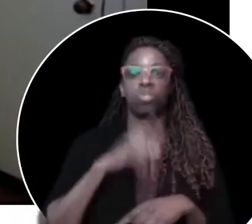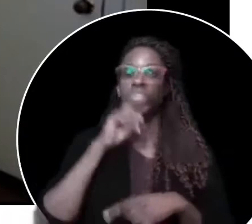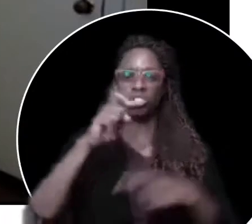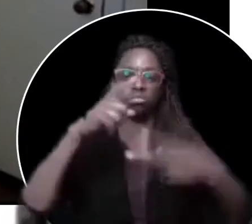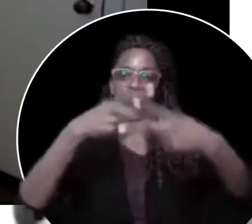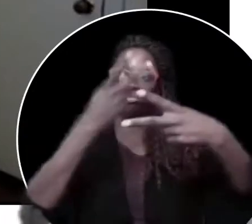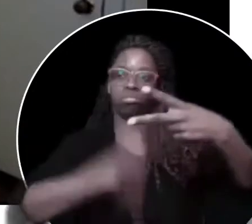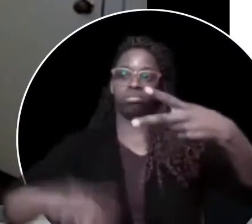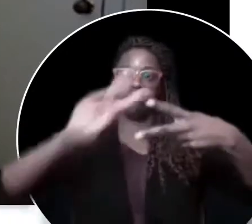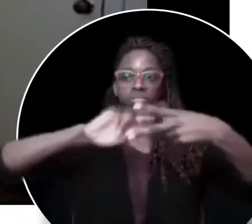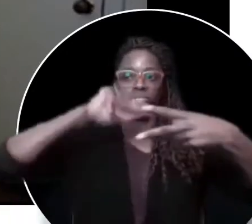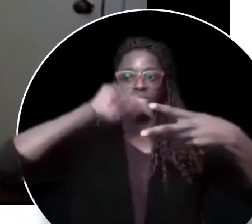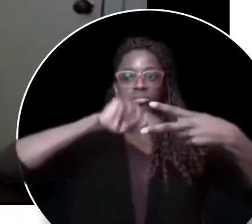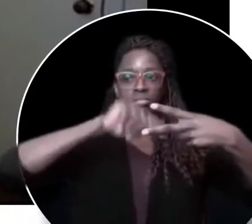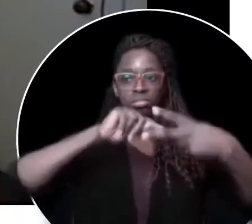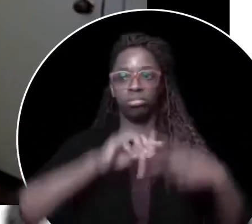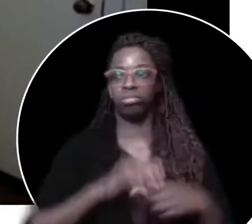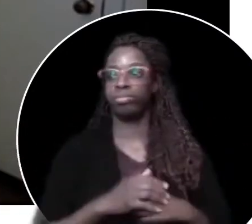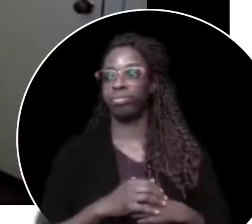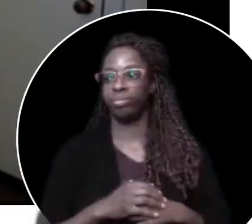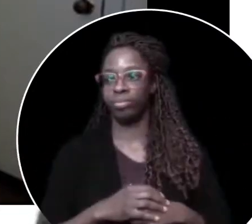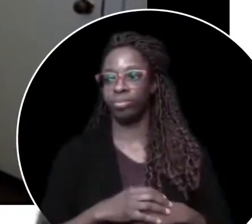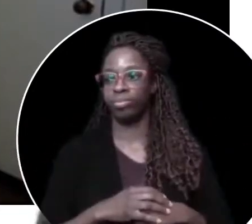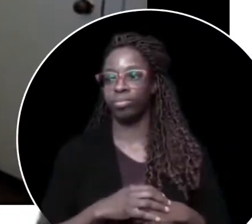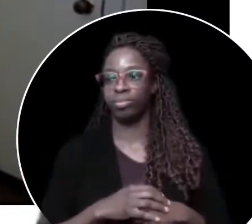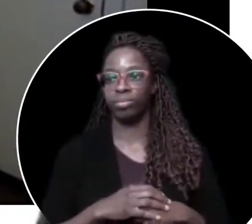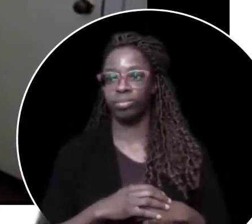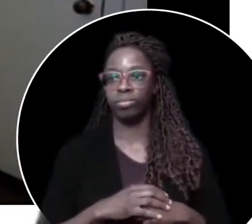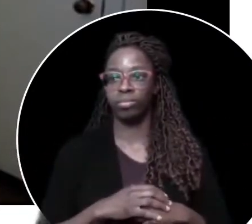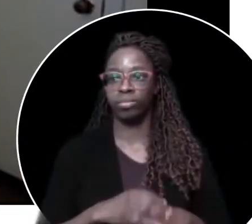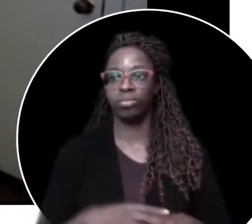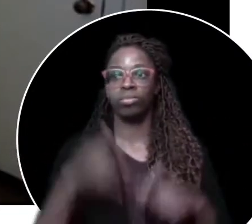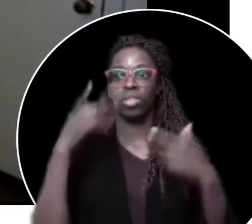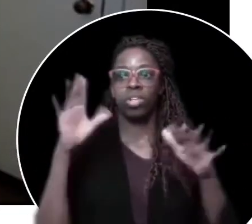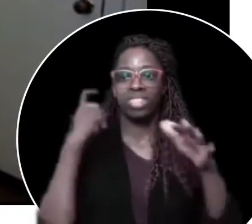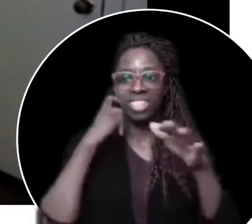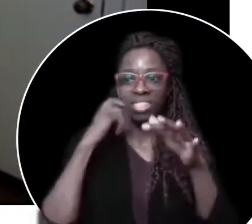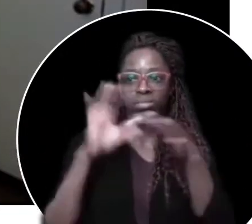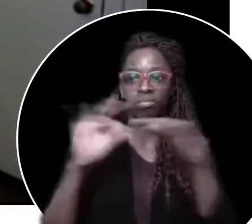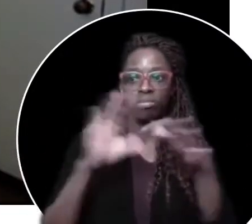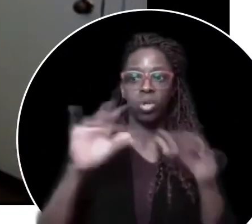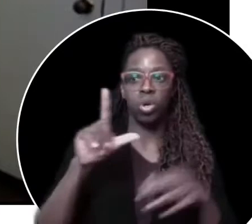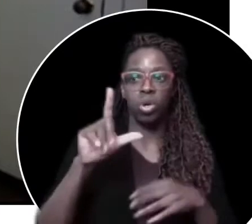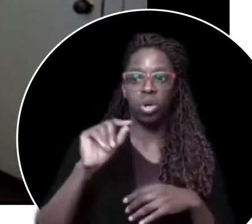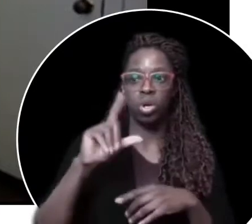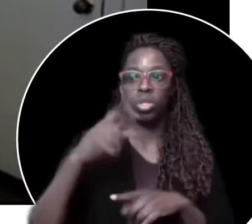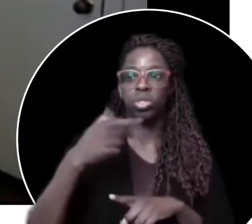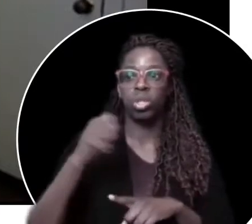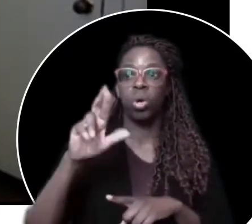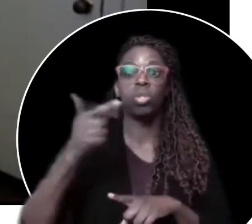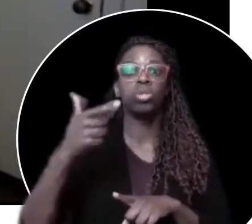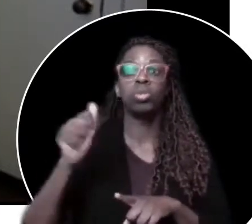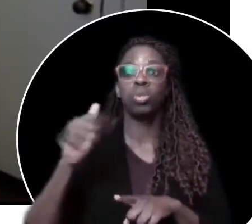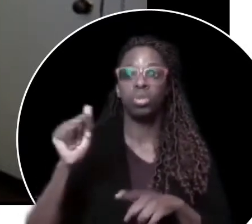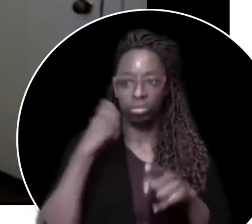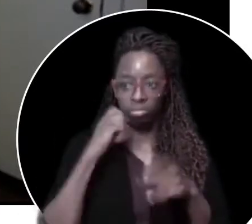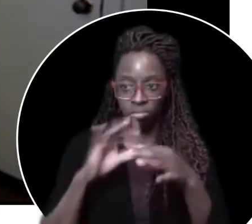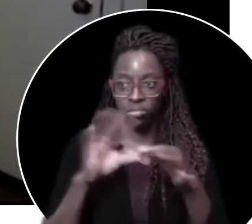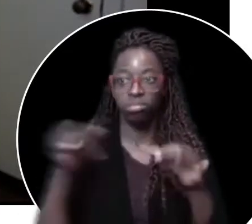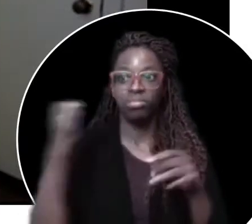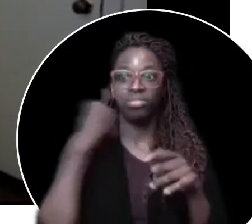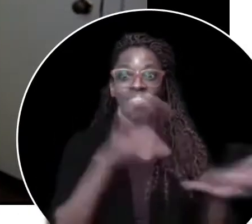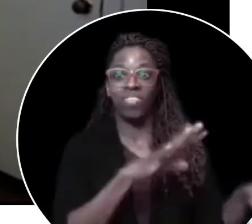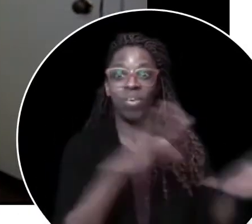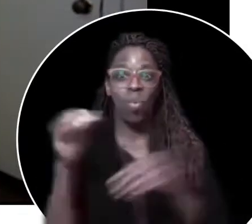Lorgia already, why people are forced to leave their homes. As people say, we are here because you were there, or we are